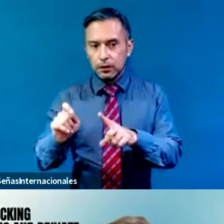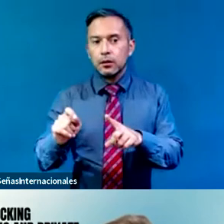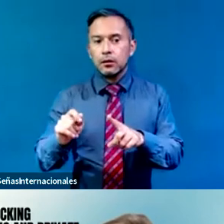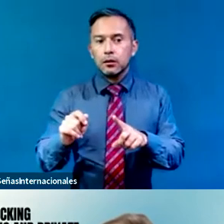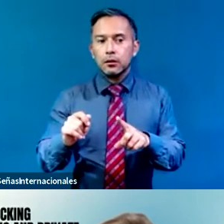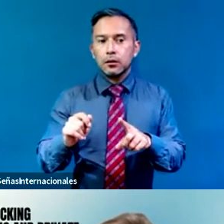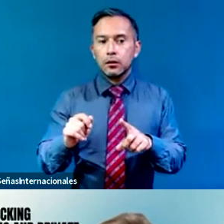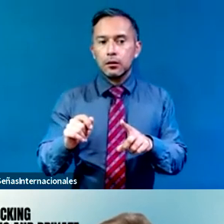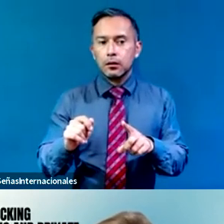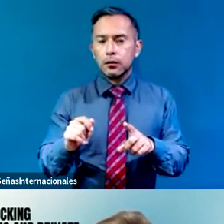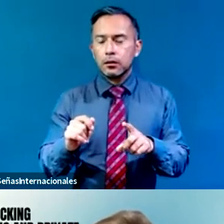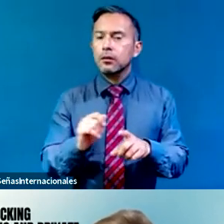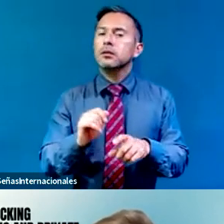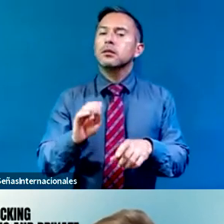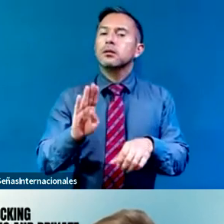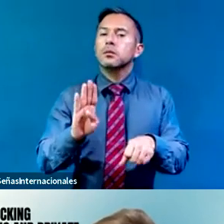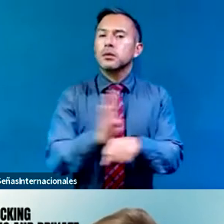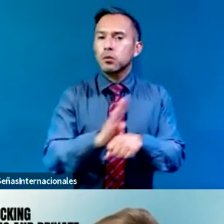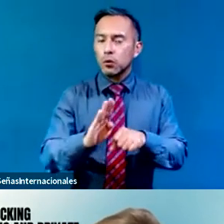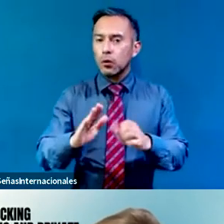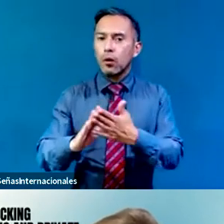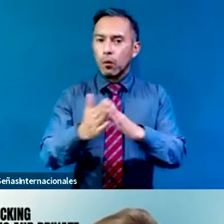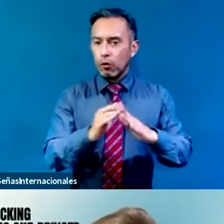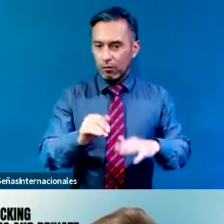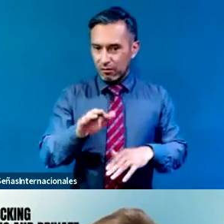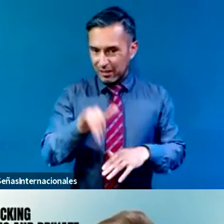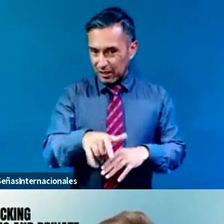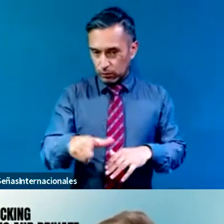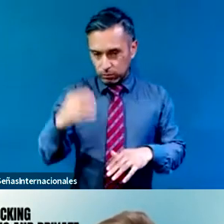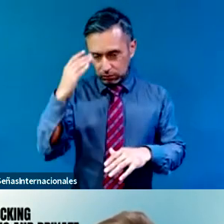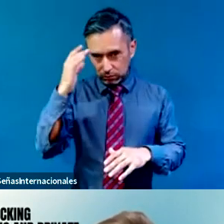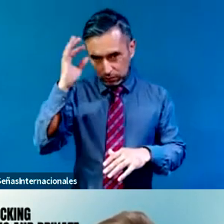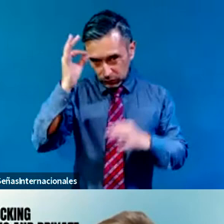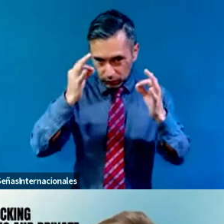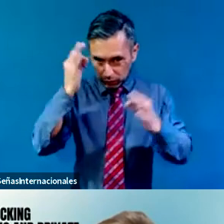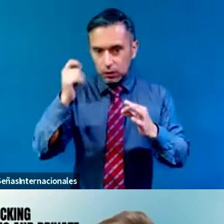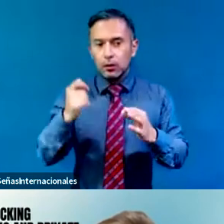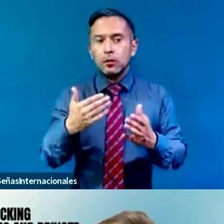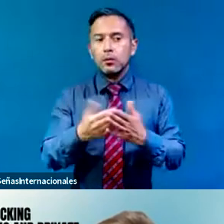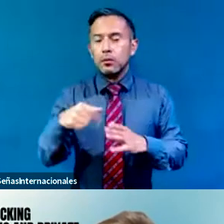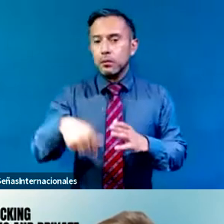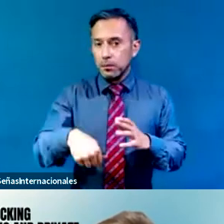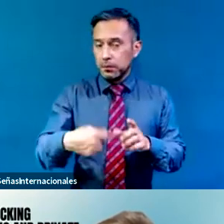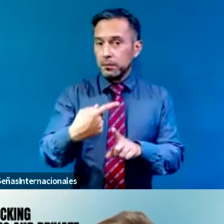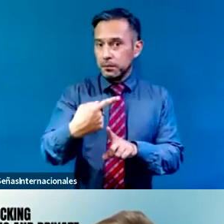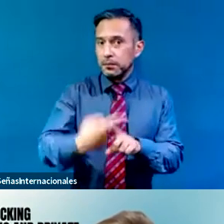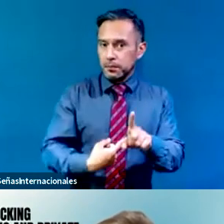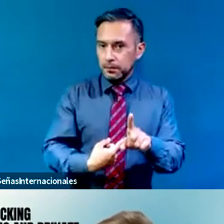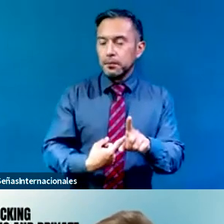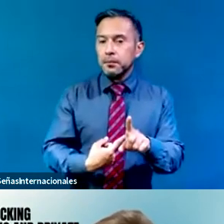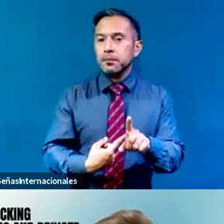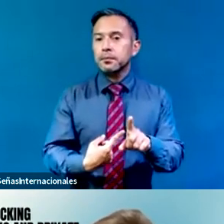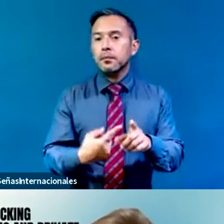this initiative, we introduced just earlier this month the Maggie Lena Walker Award, named for the